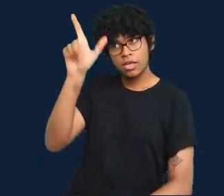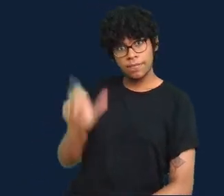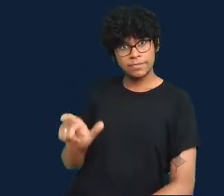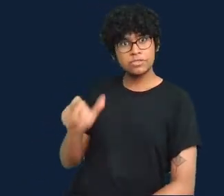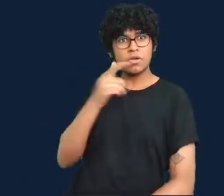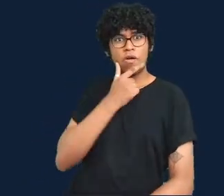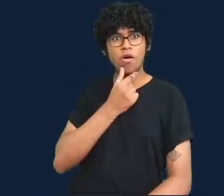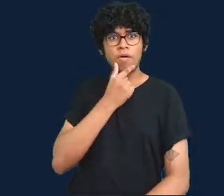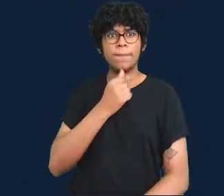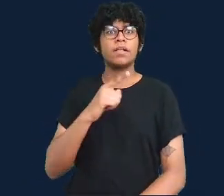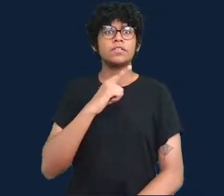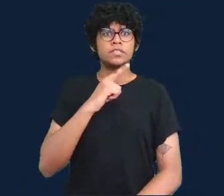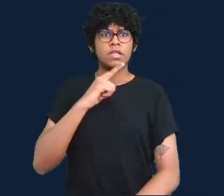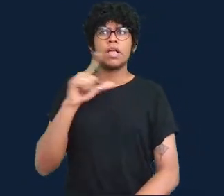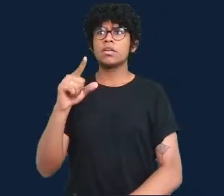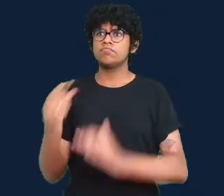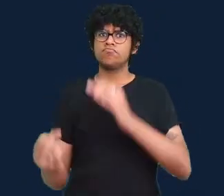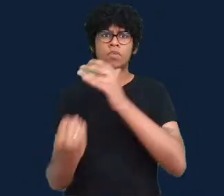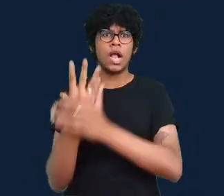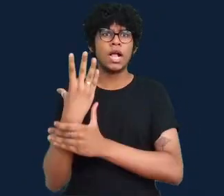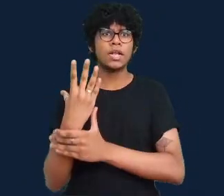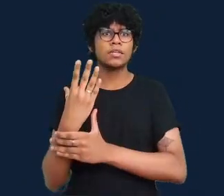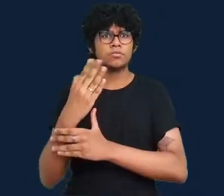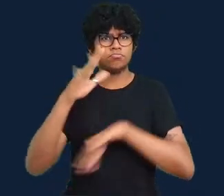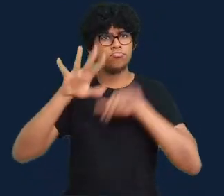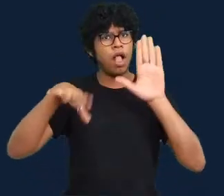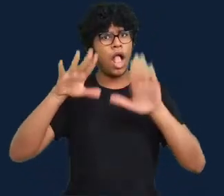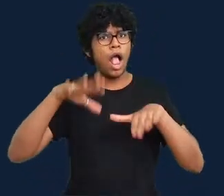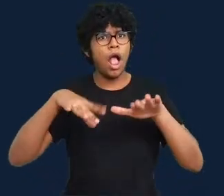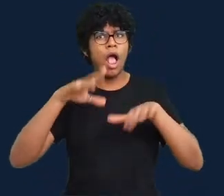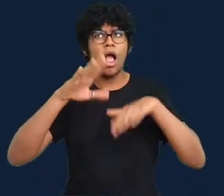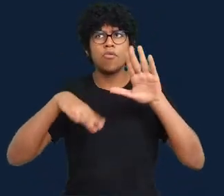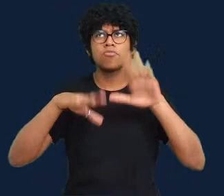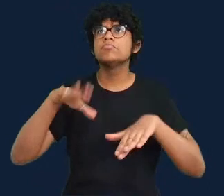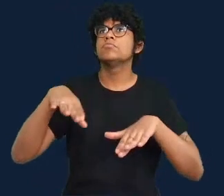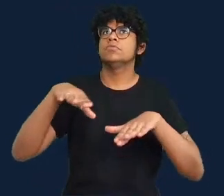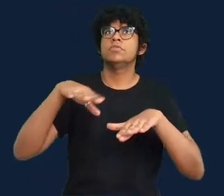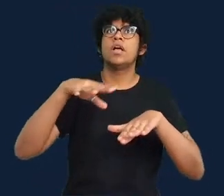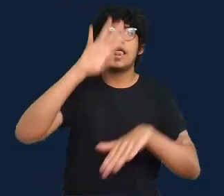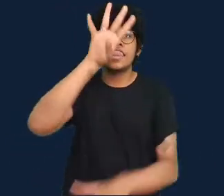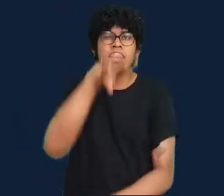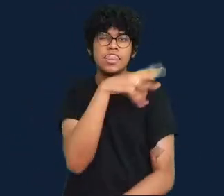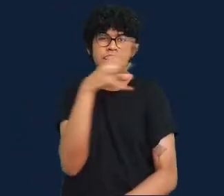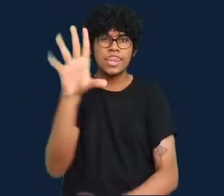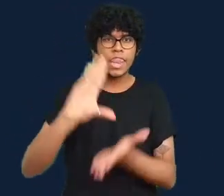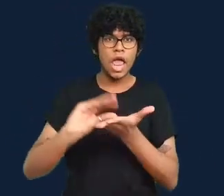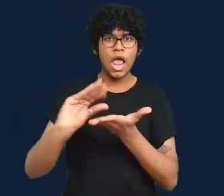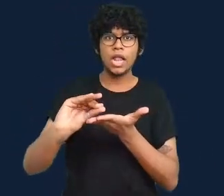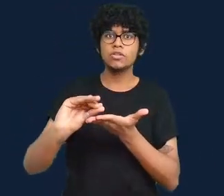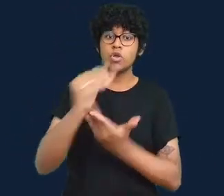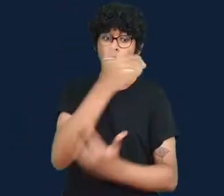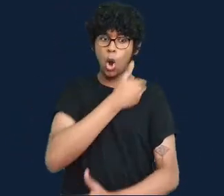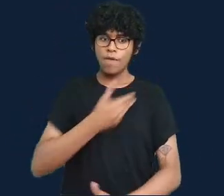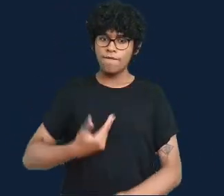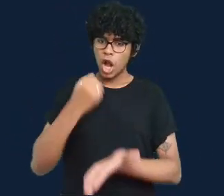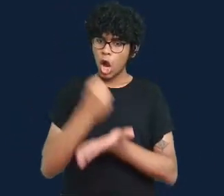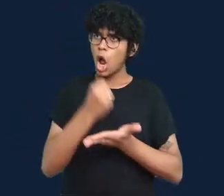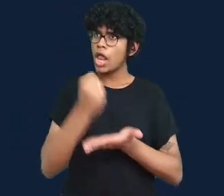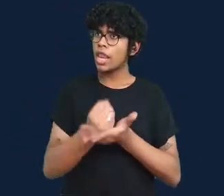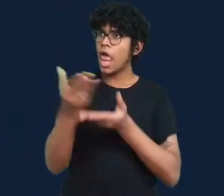So a government going and hiring someone like that, I think shows who's invested and who's not.